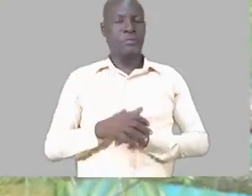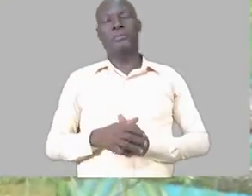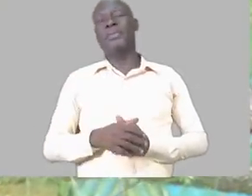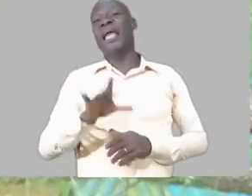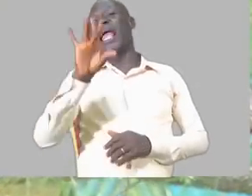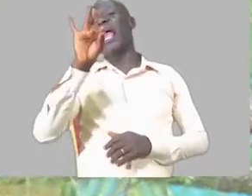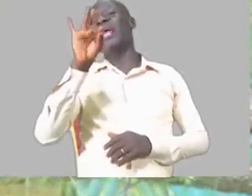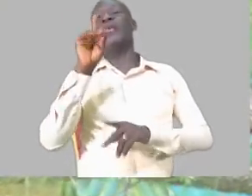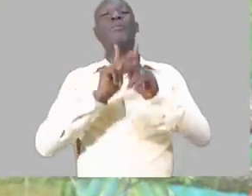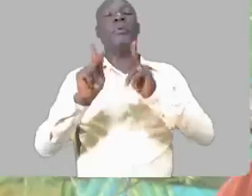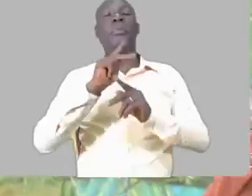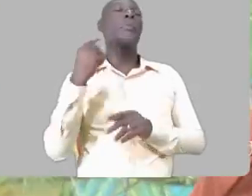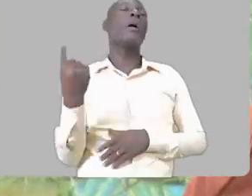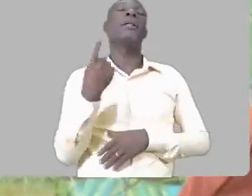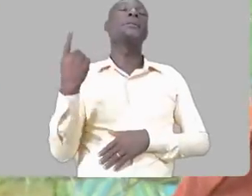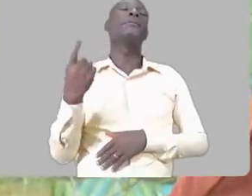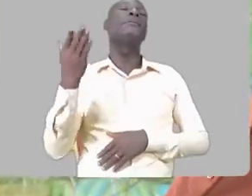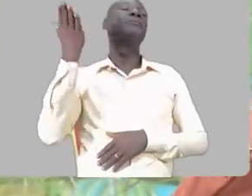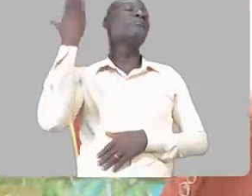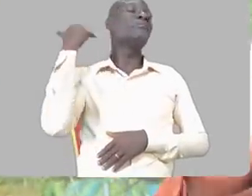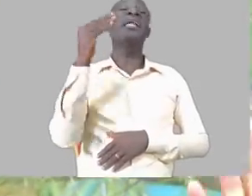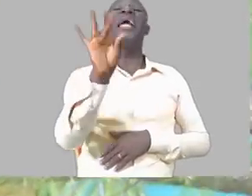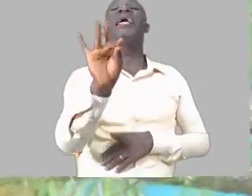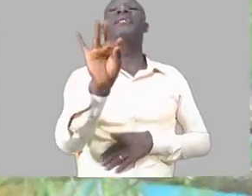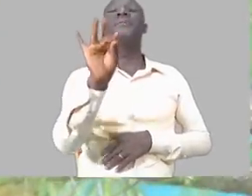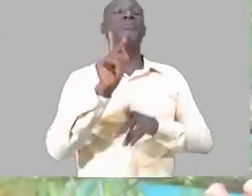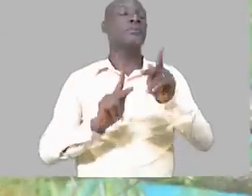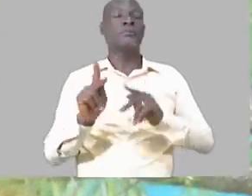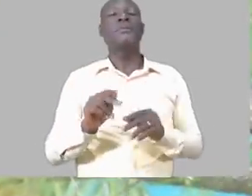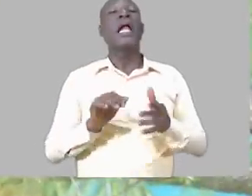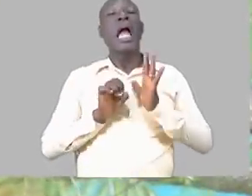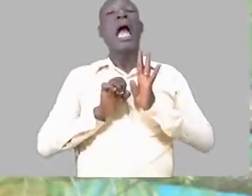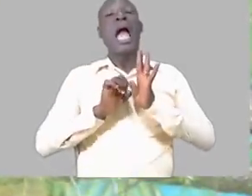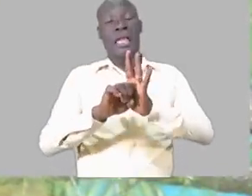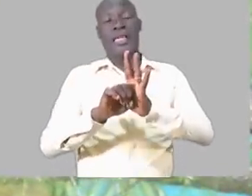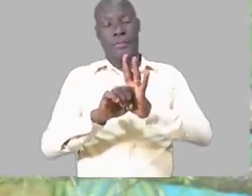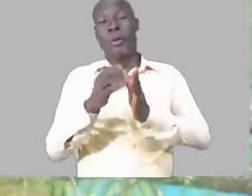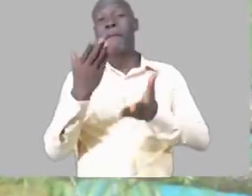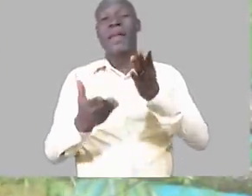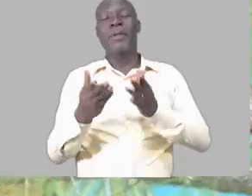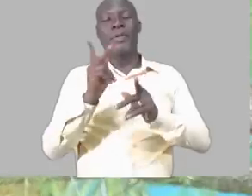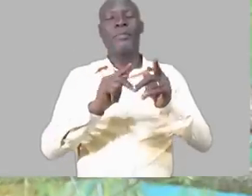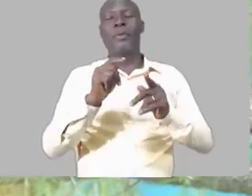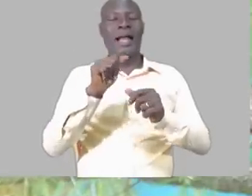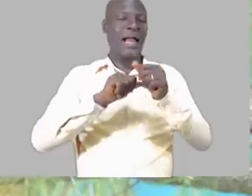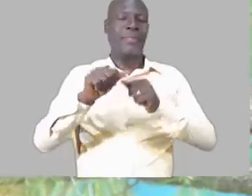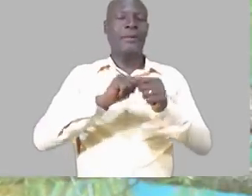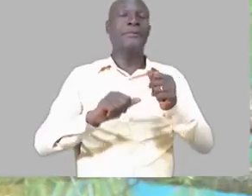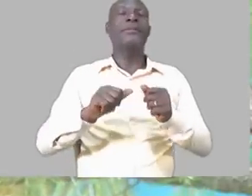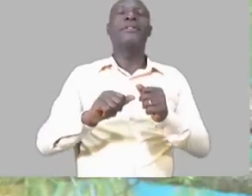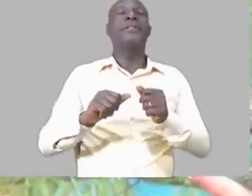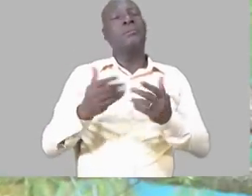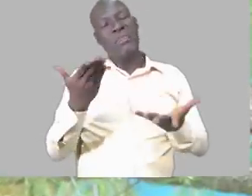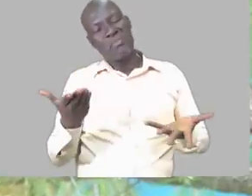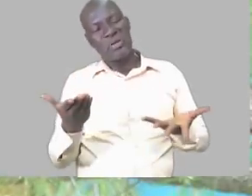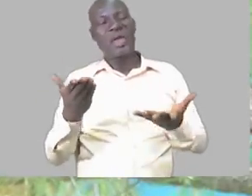8 pe was abre ni mu nipa no enipa 8 wo de yamfa ne se sabe ne nipa wo wiase enno so Tiamfa say nipa we